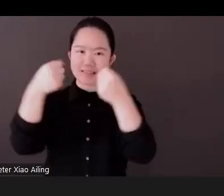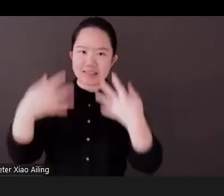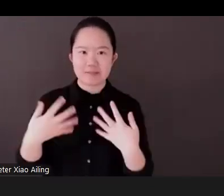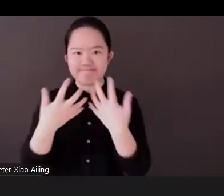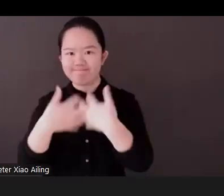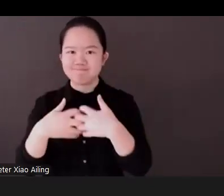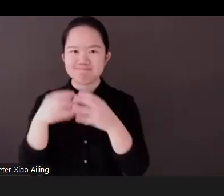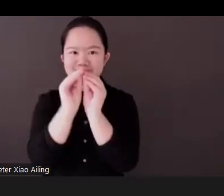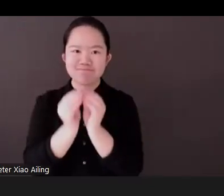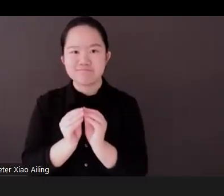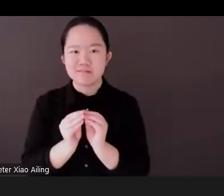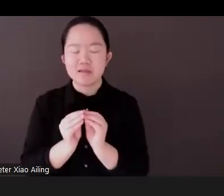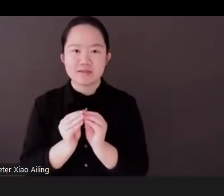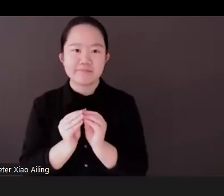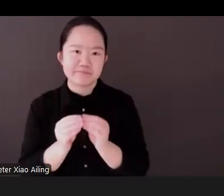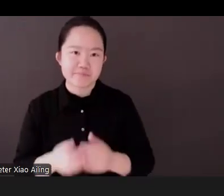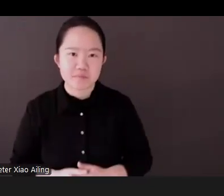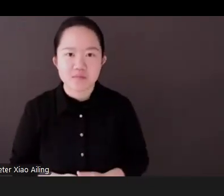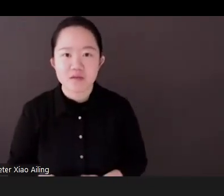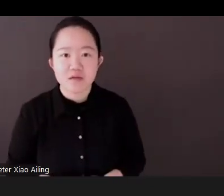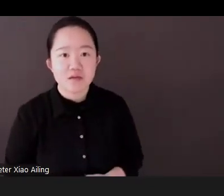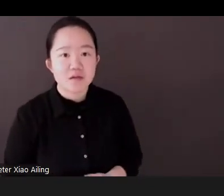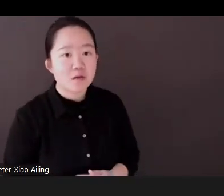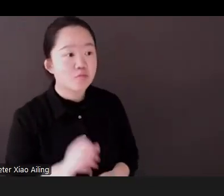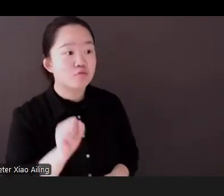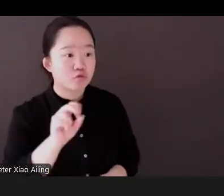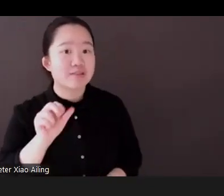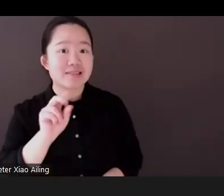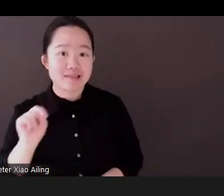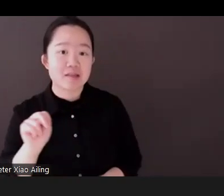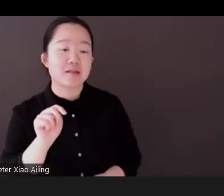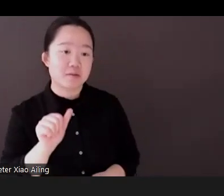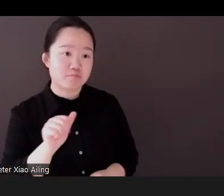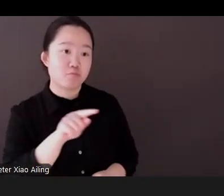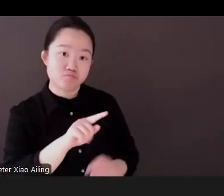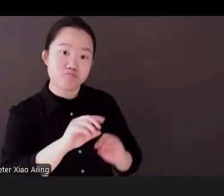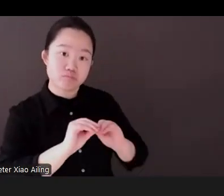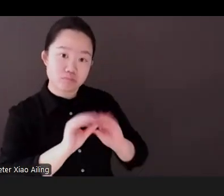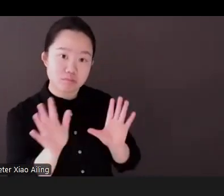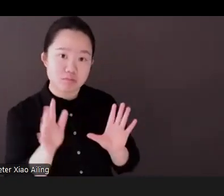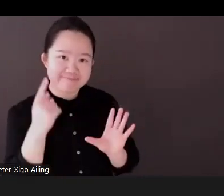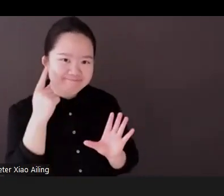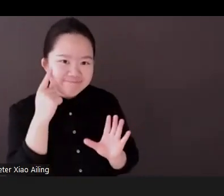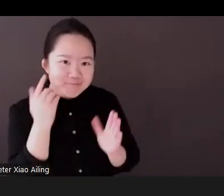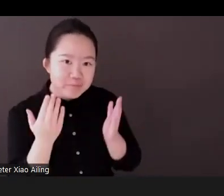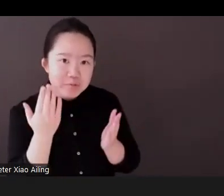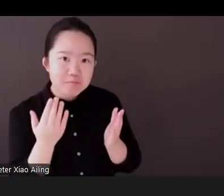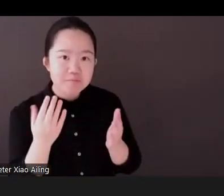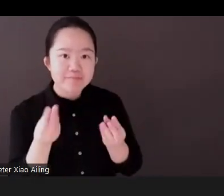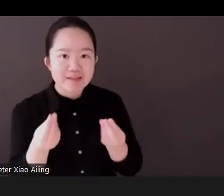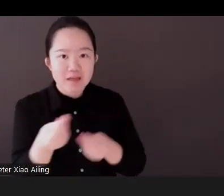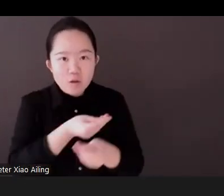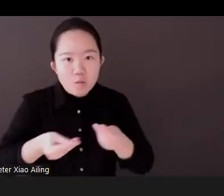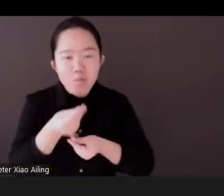for a global organization or an organization providing services in all or selling products in all countries that they should have an ongoing